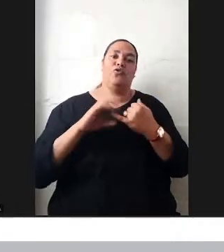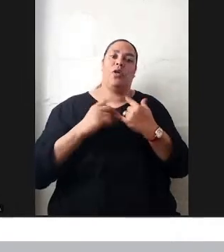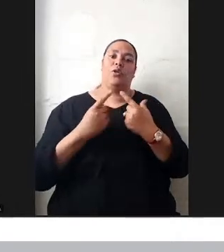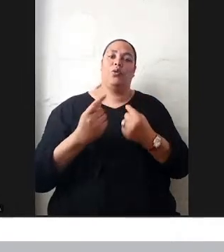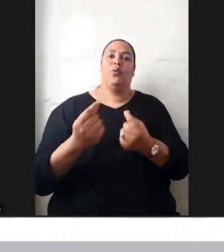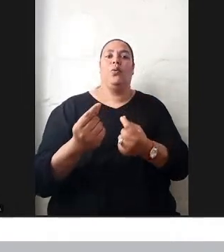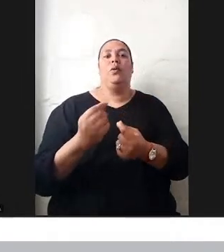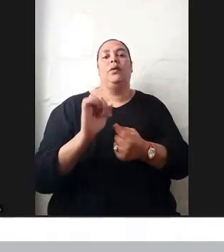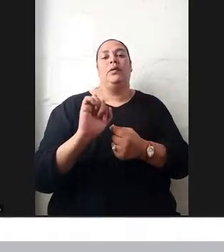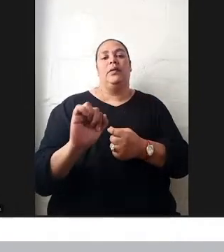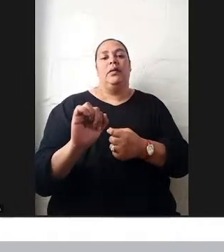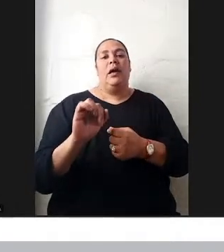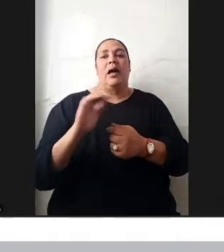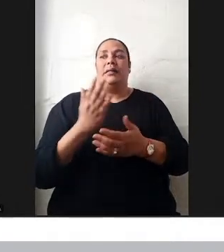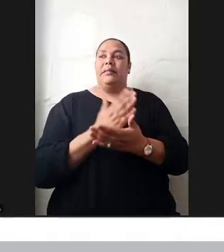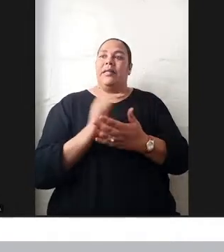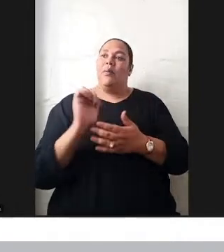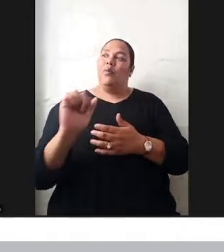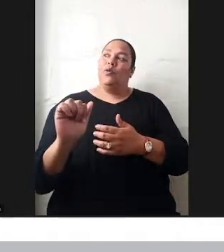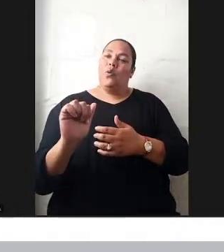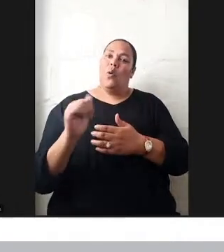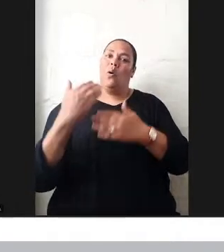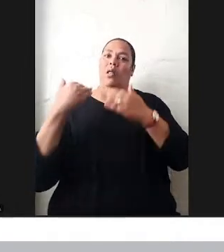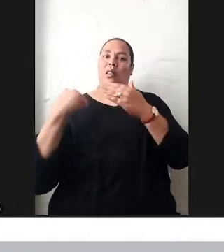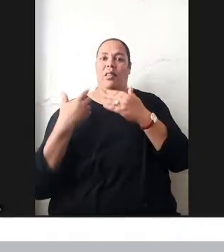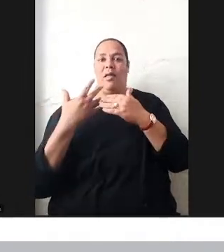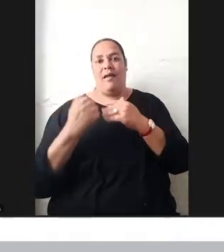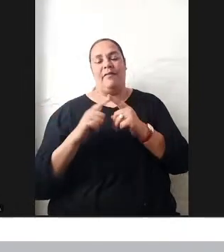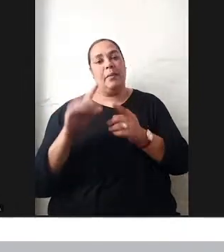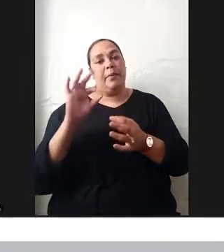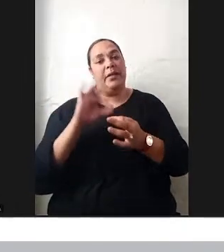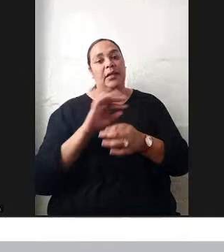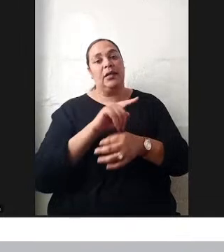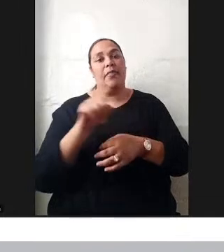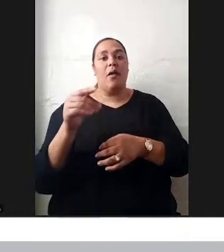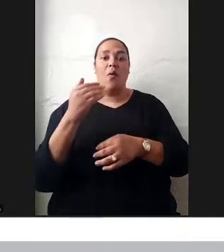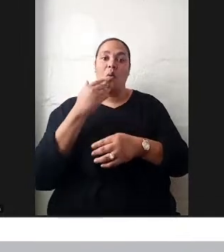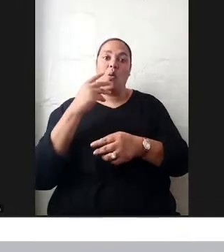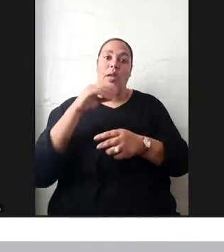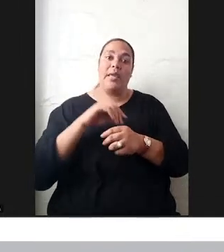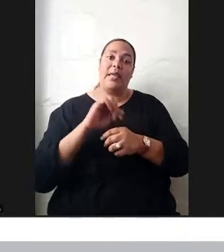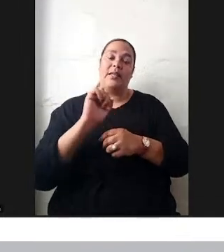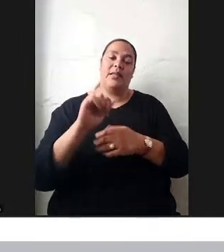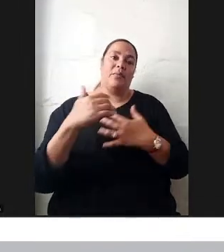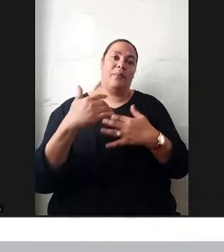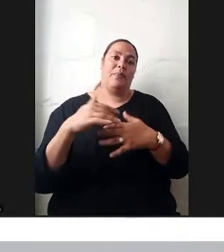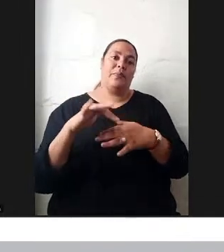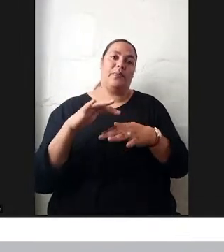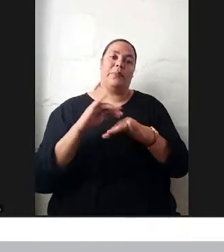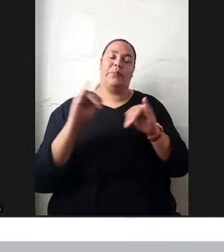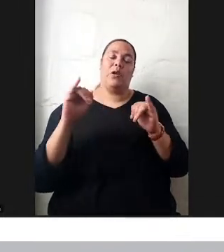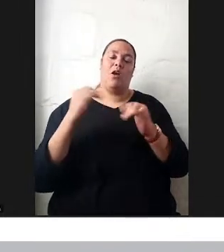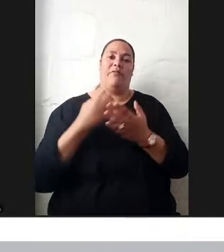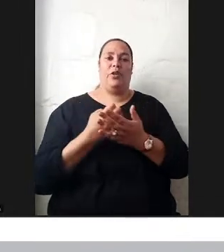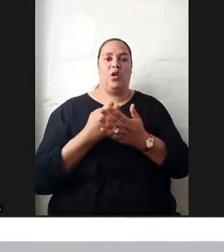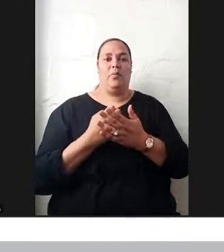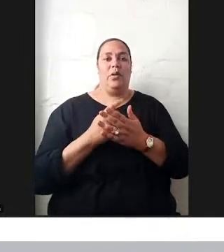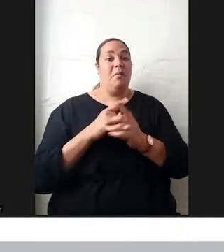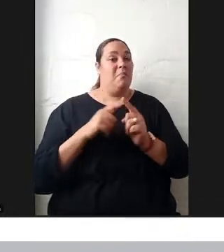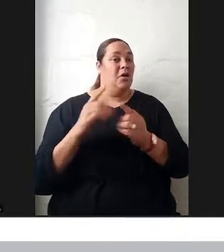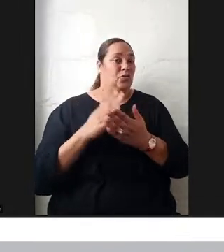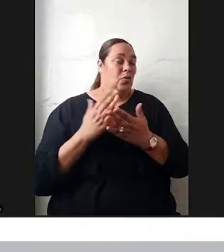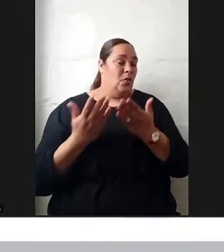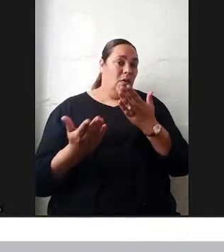you know, some of the burden, particularly of those that would be in the periphery of the economy. Surely, you know, we will